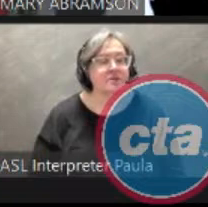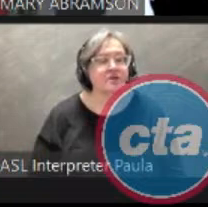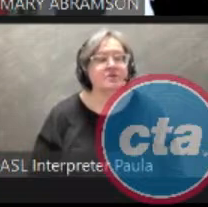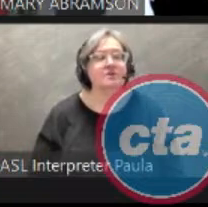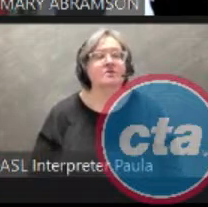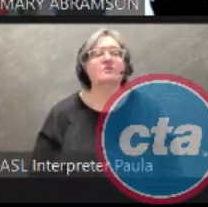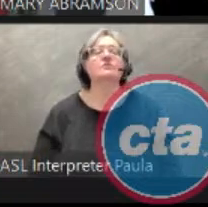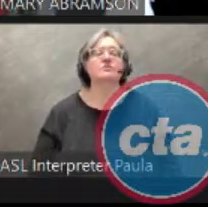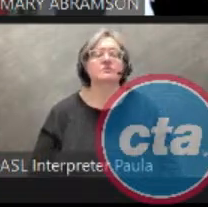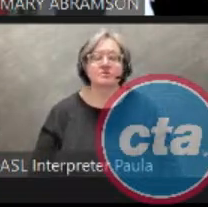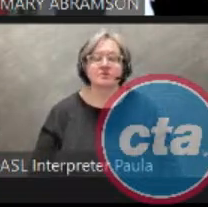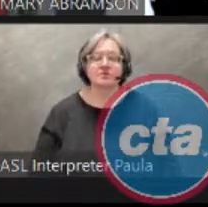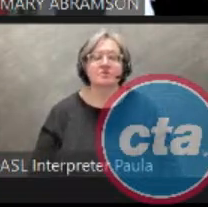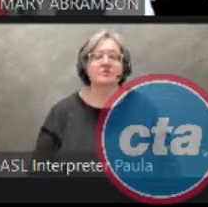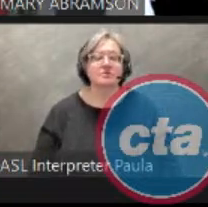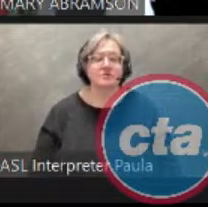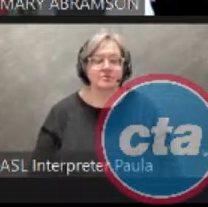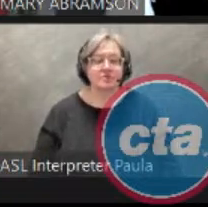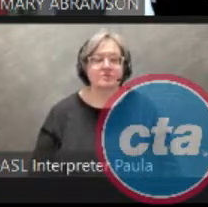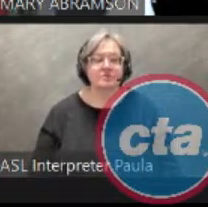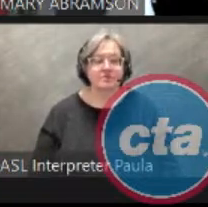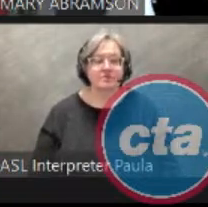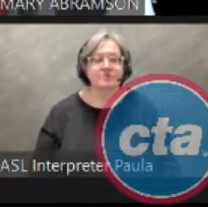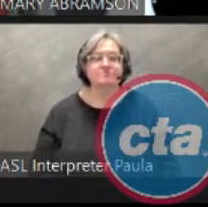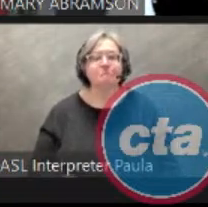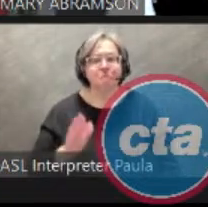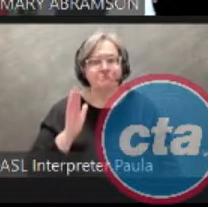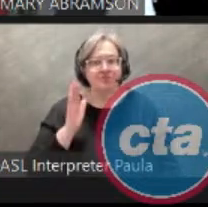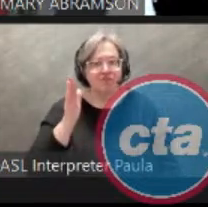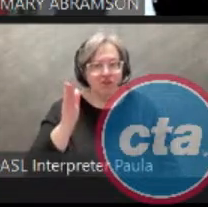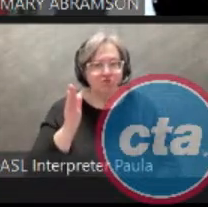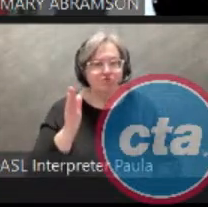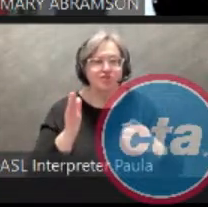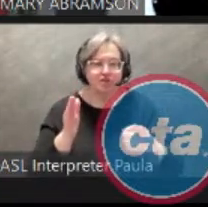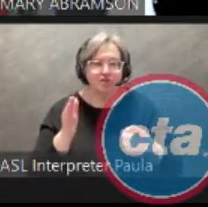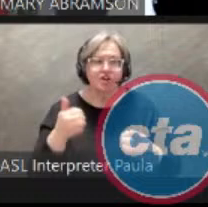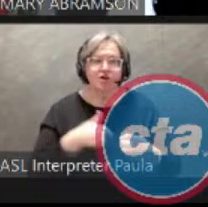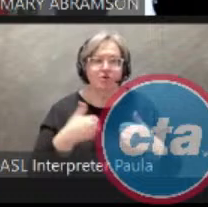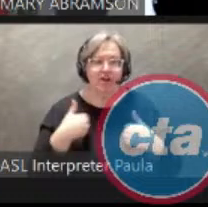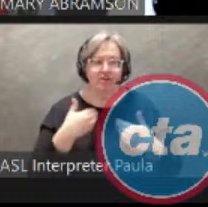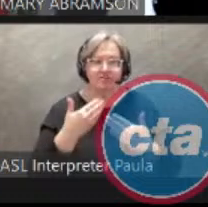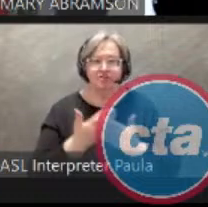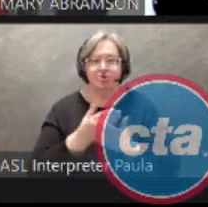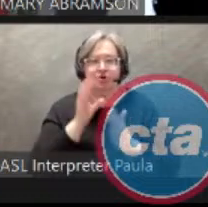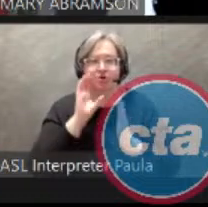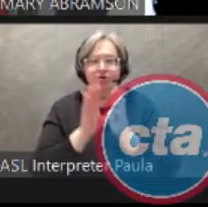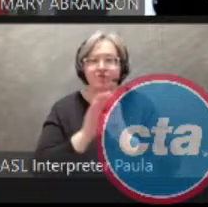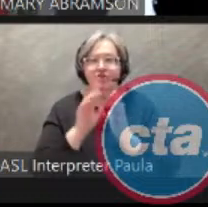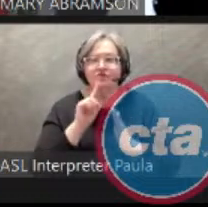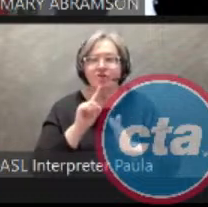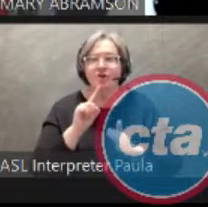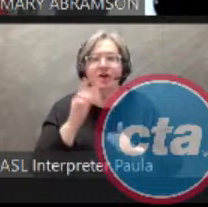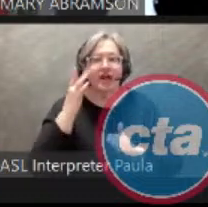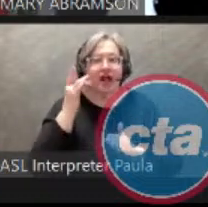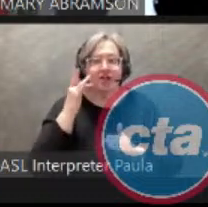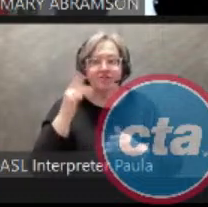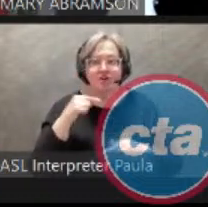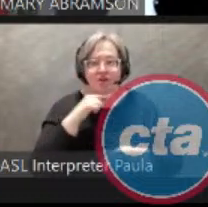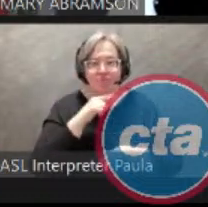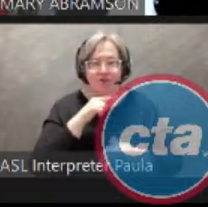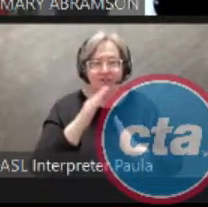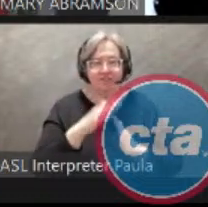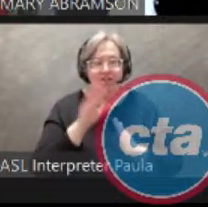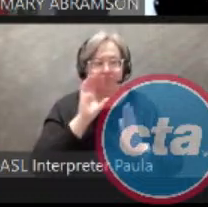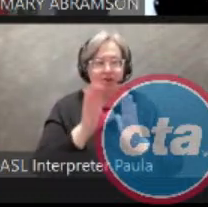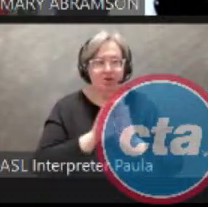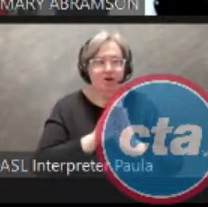Moving to stations that are a little on the horizon, we have a couple of new renderings here for California, Milwaukee. The top photo